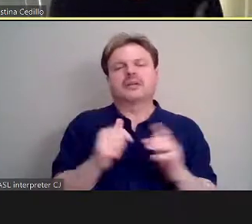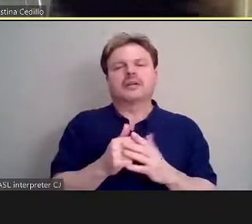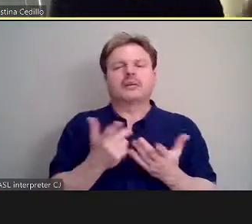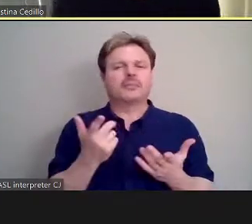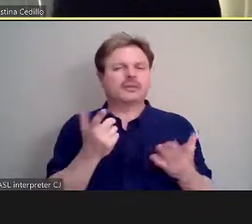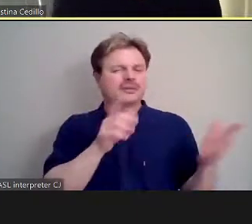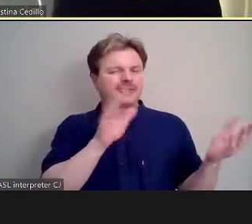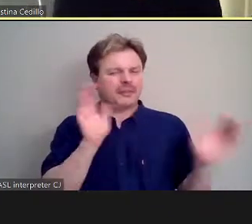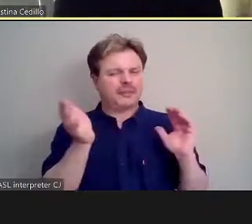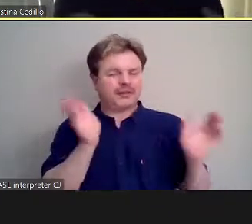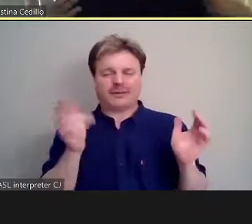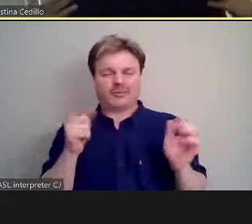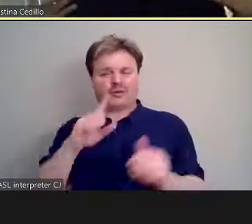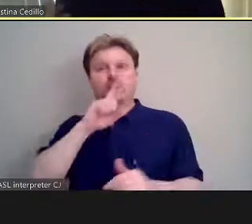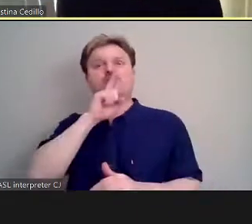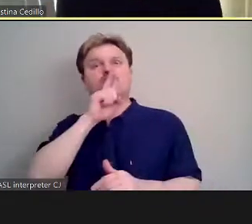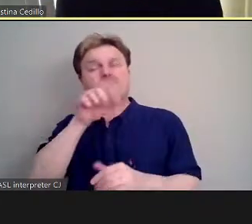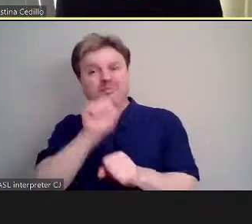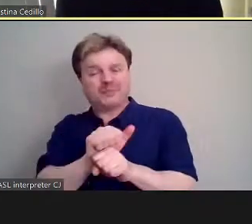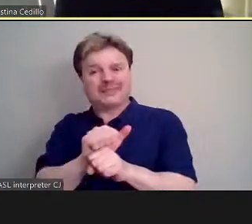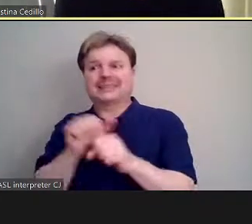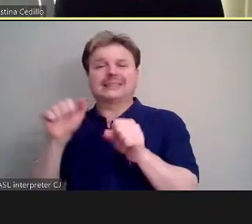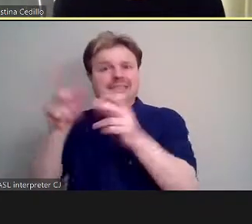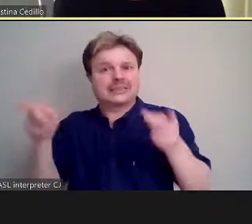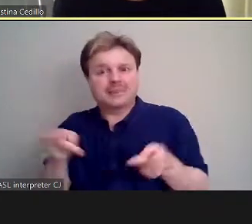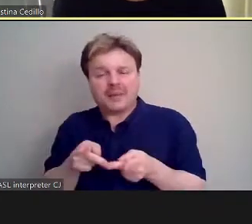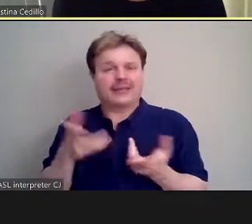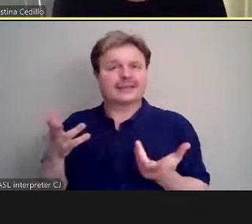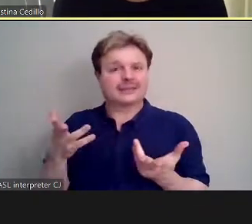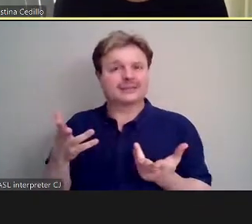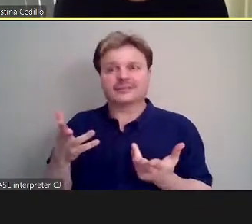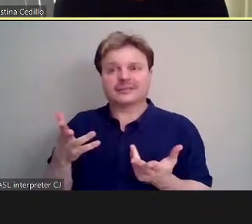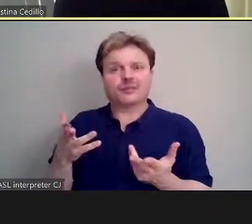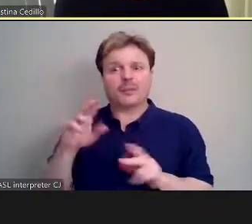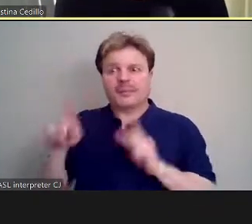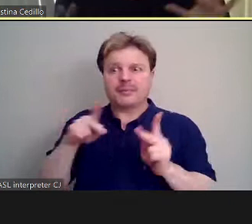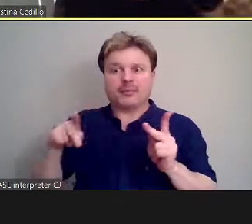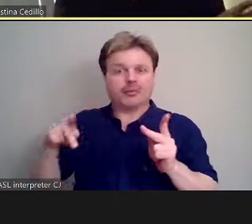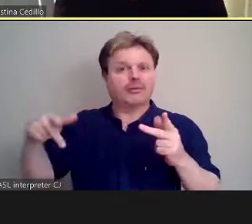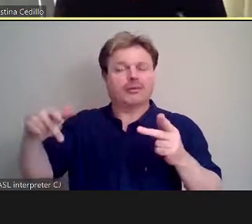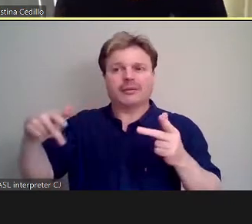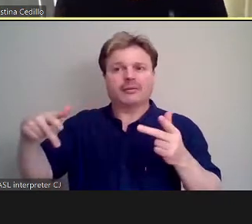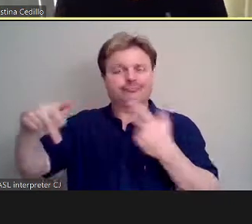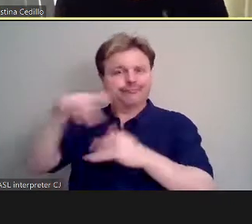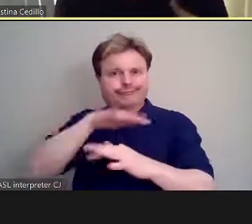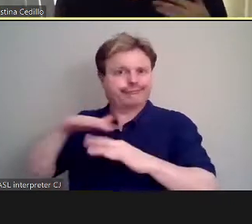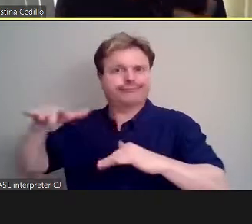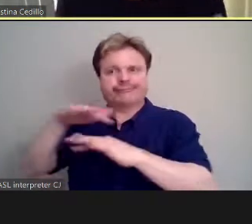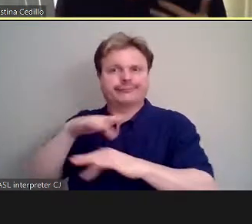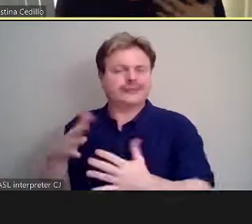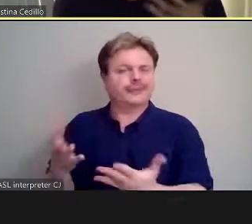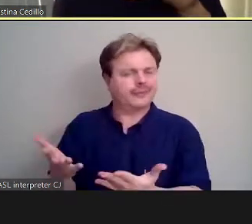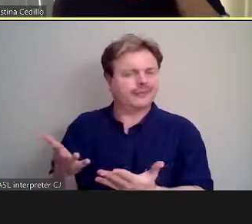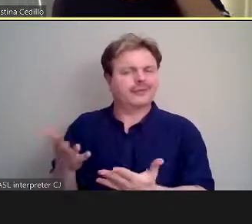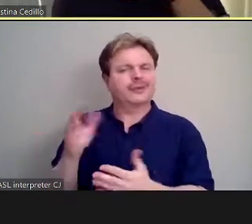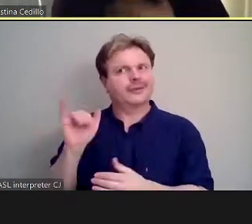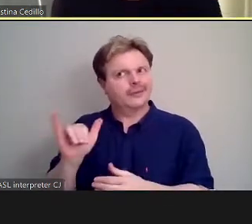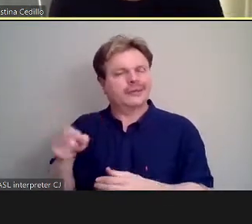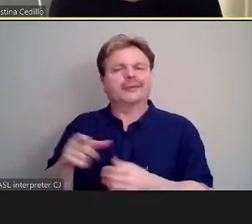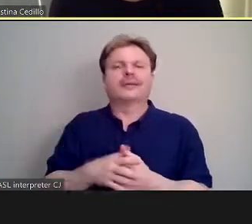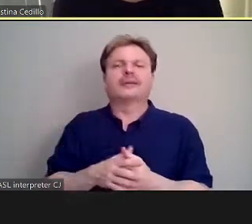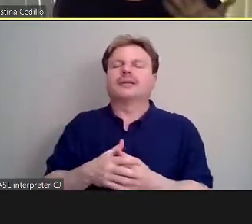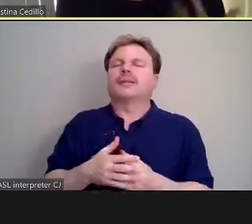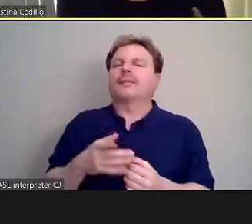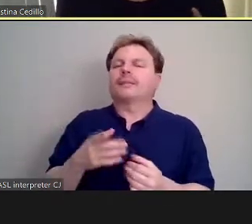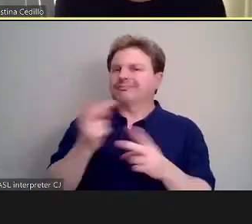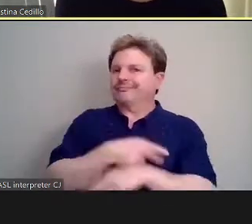in material spaces, in lived spaces, right? In places. And so that also has to do with